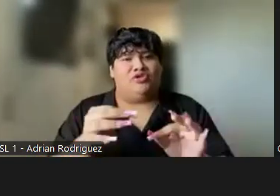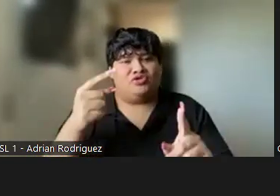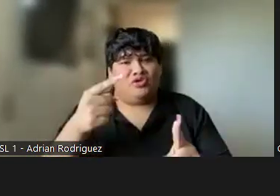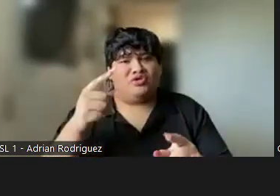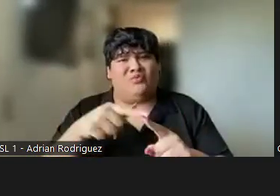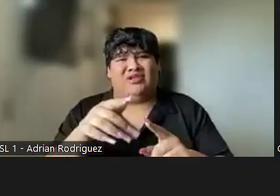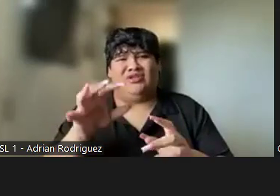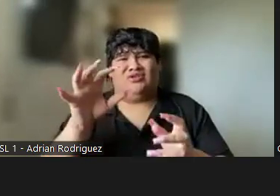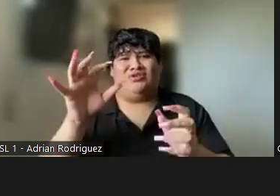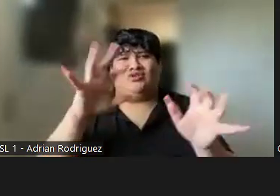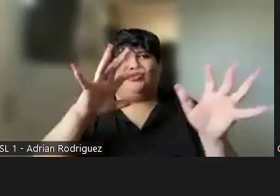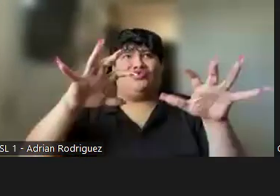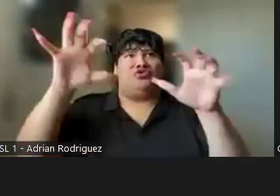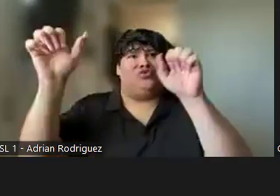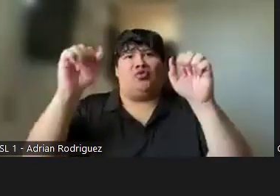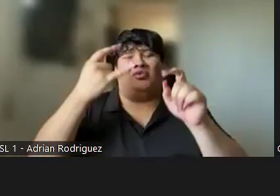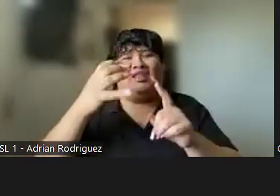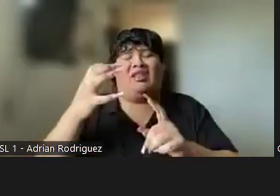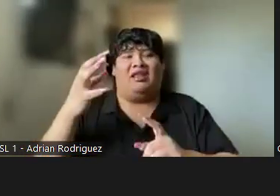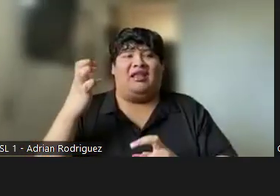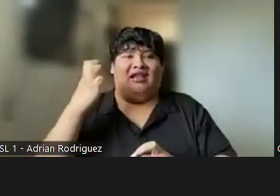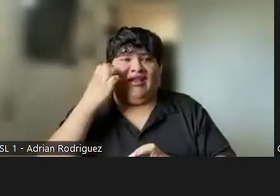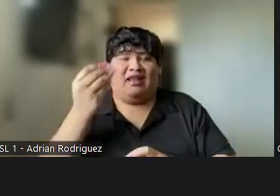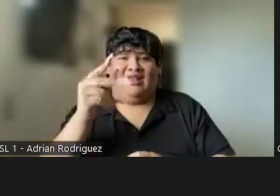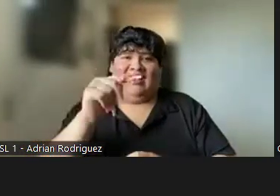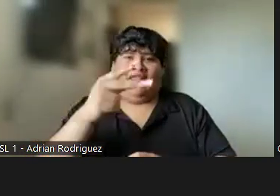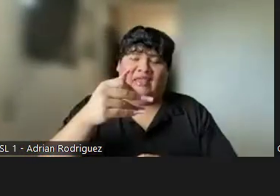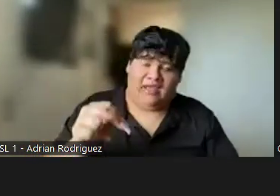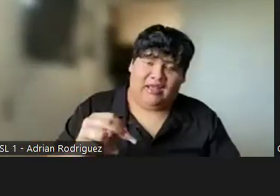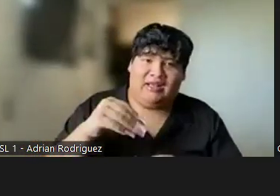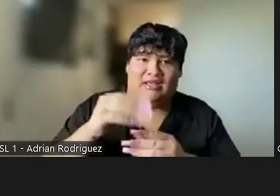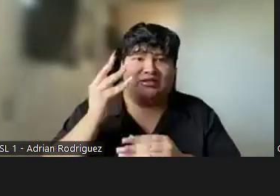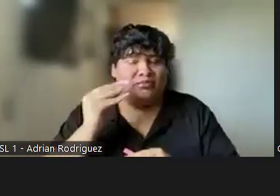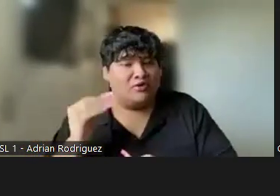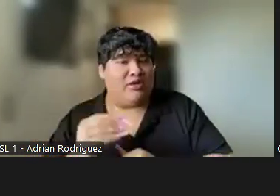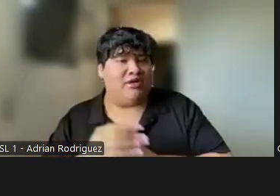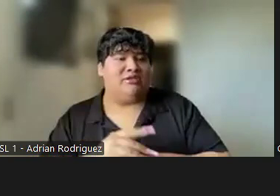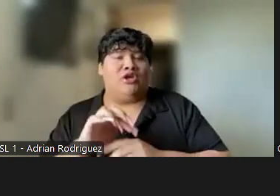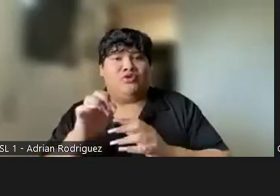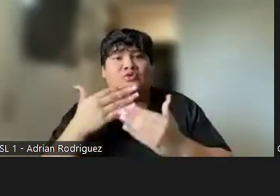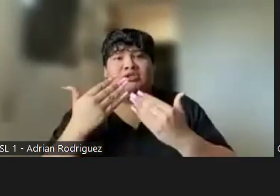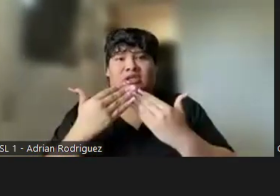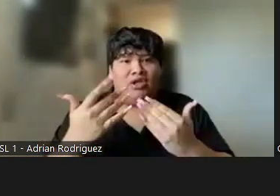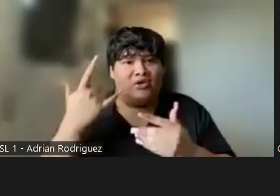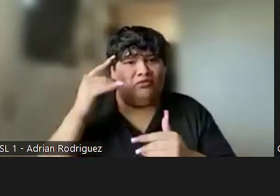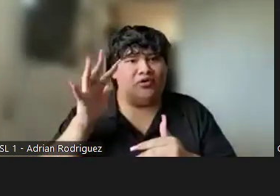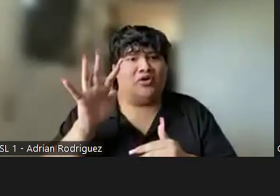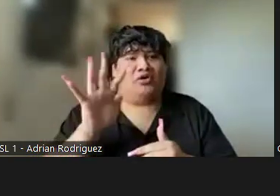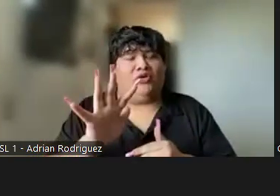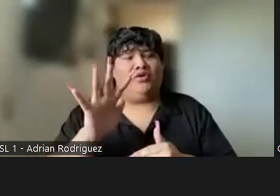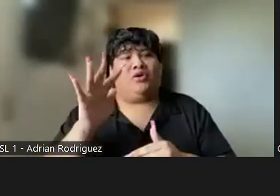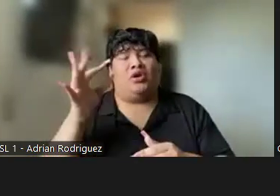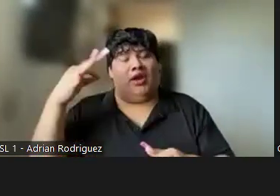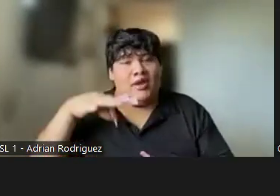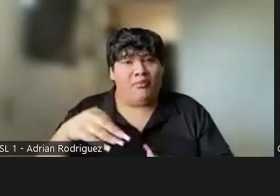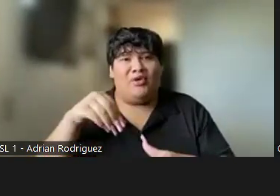the storms through the thick and the thin of what we've experienced. And I do appreciate the mechanisms there for ongoing input